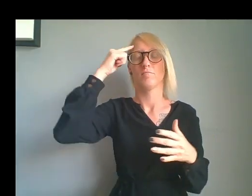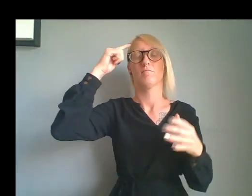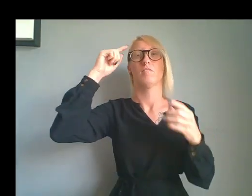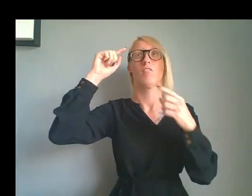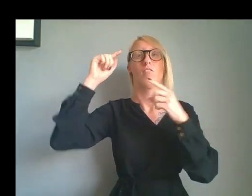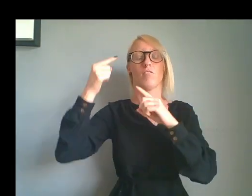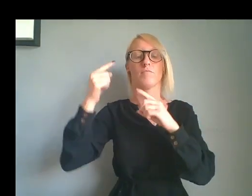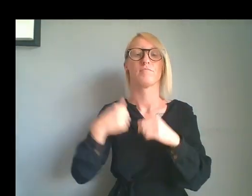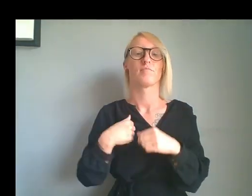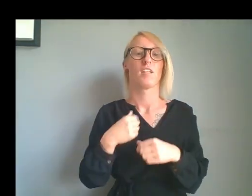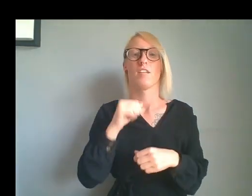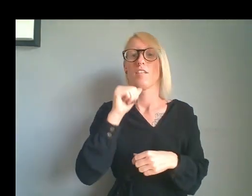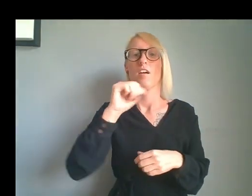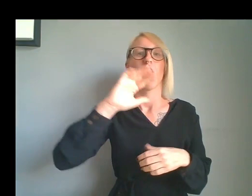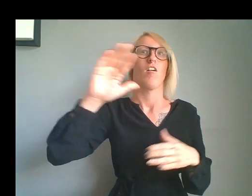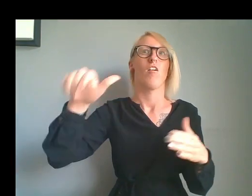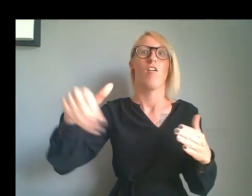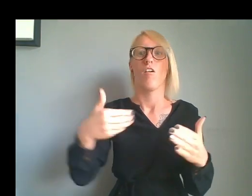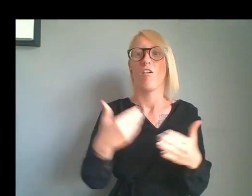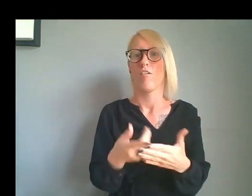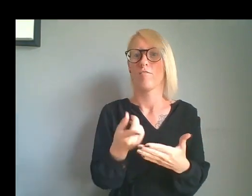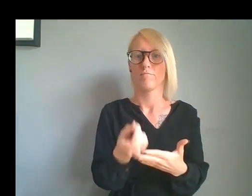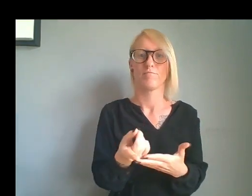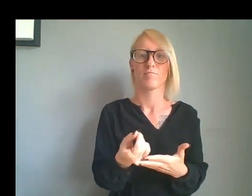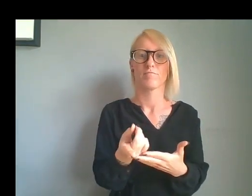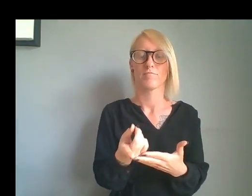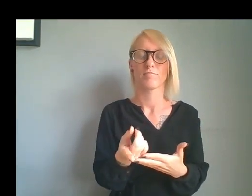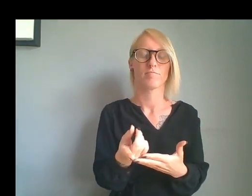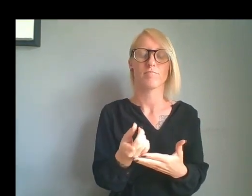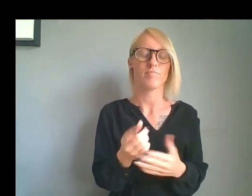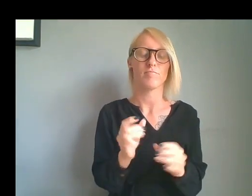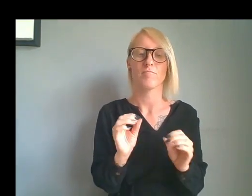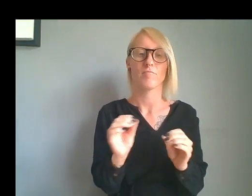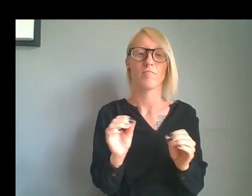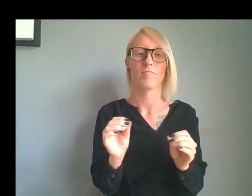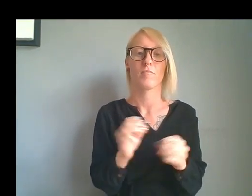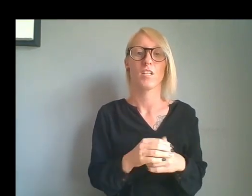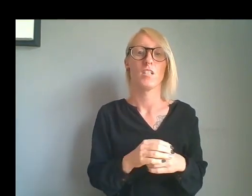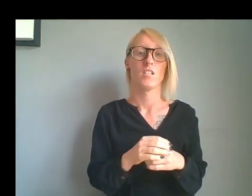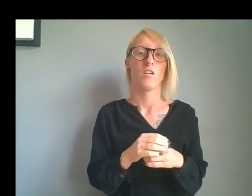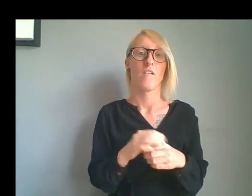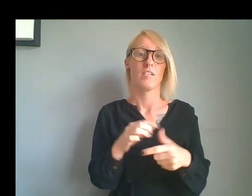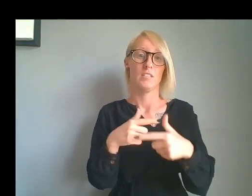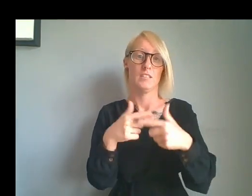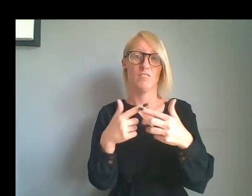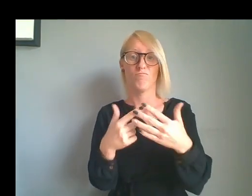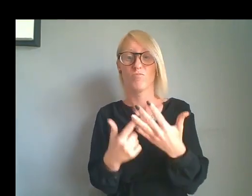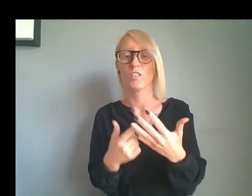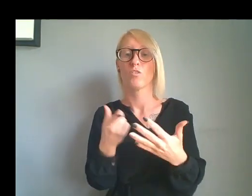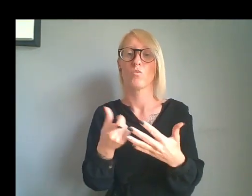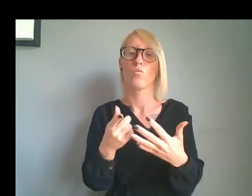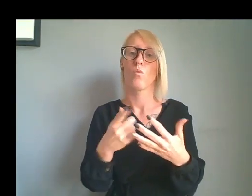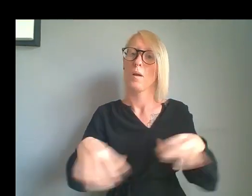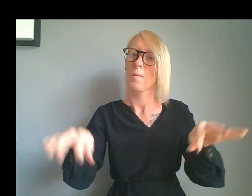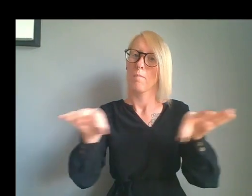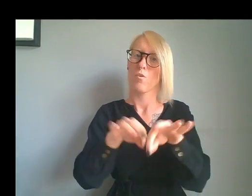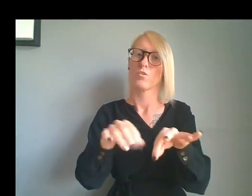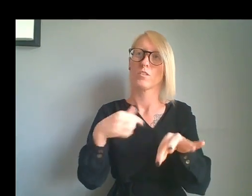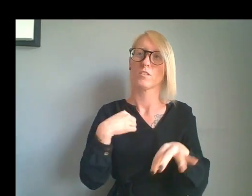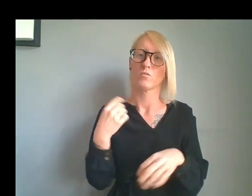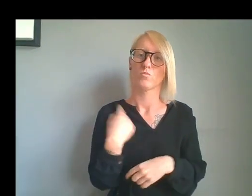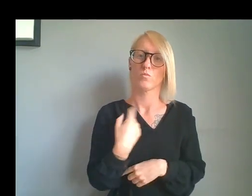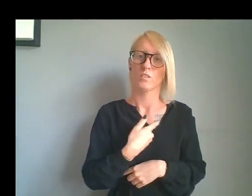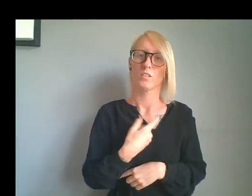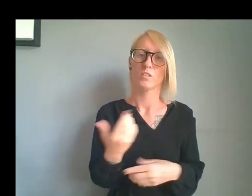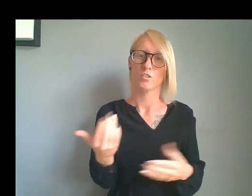all this today. I'd have you here all day if we did. Instead, I'm going to talk about a few of the ones that we use at Coastal Community Foundation that I think are great tools